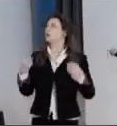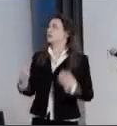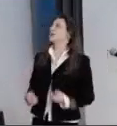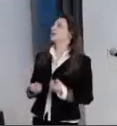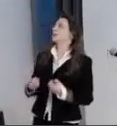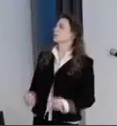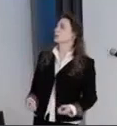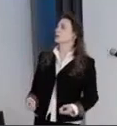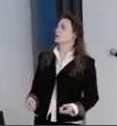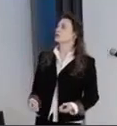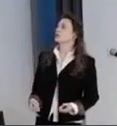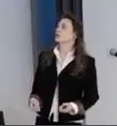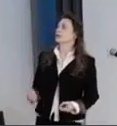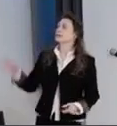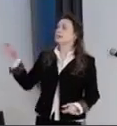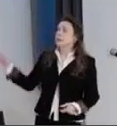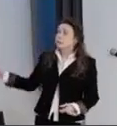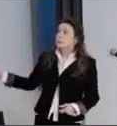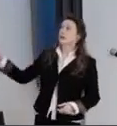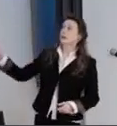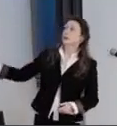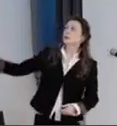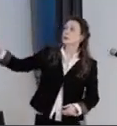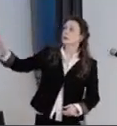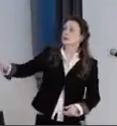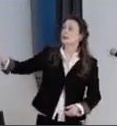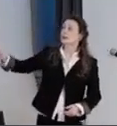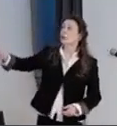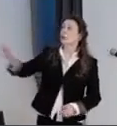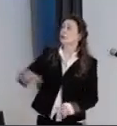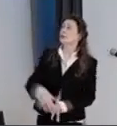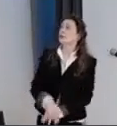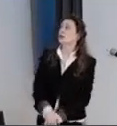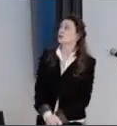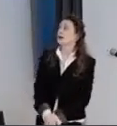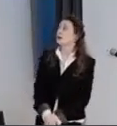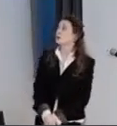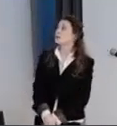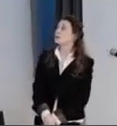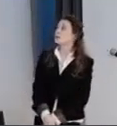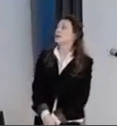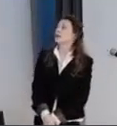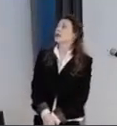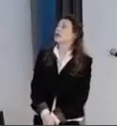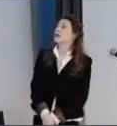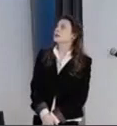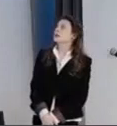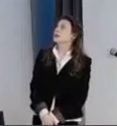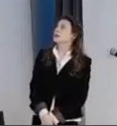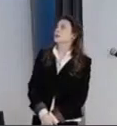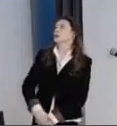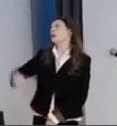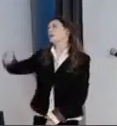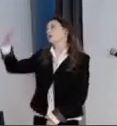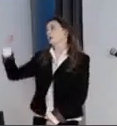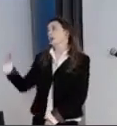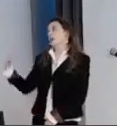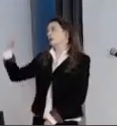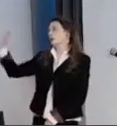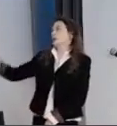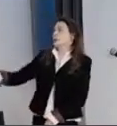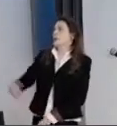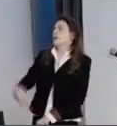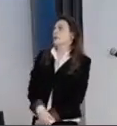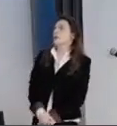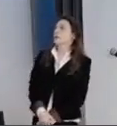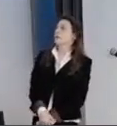essential to the aesthetic appreciation of at least some pieces of design incorporating natural elements. This is from a different